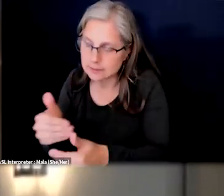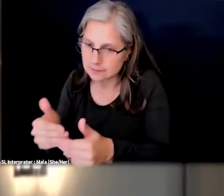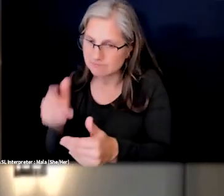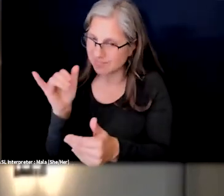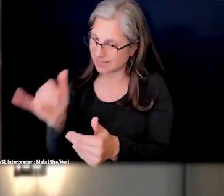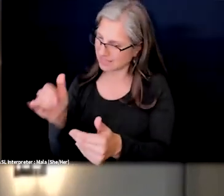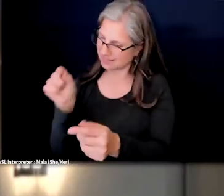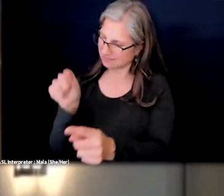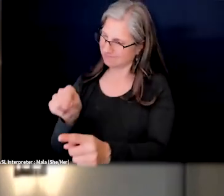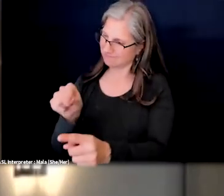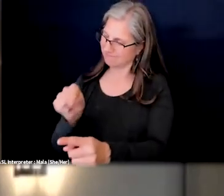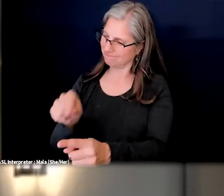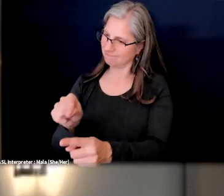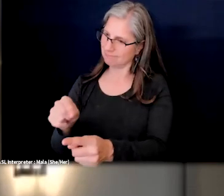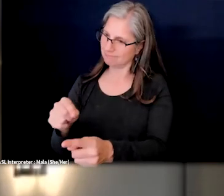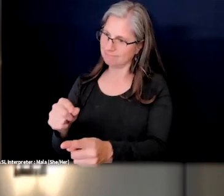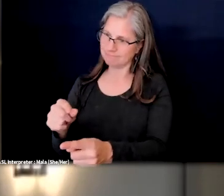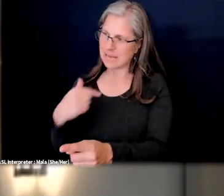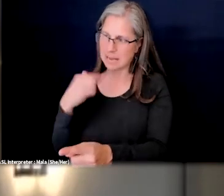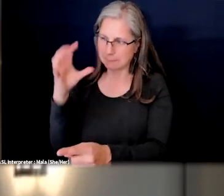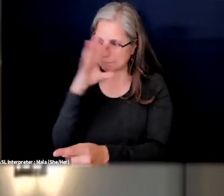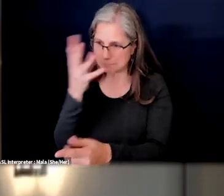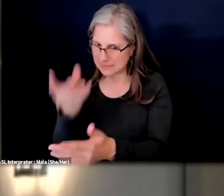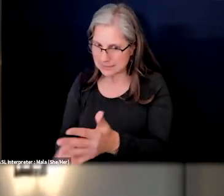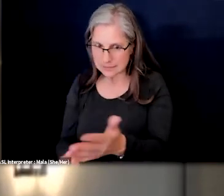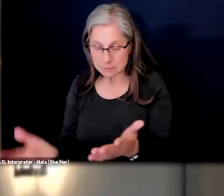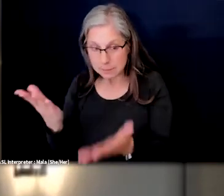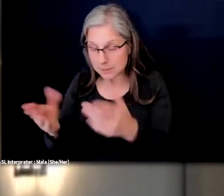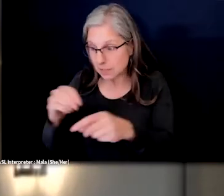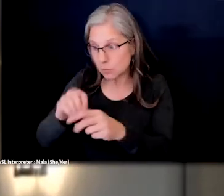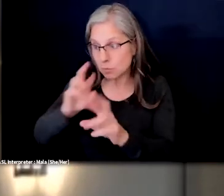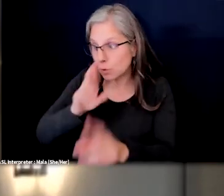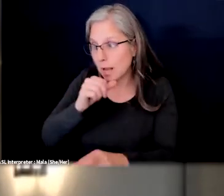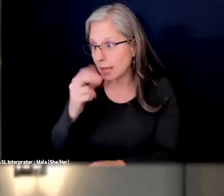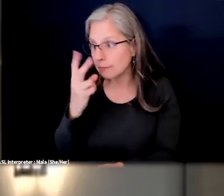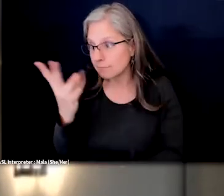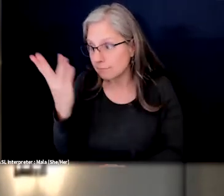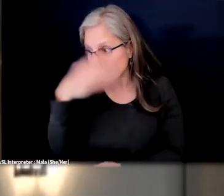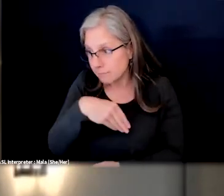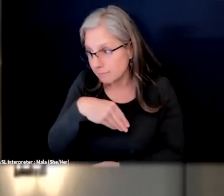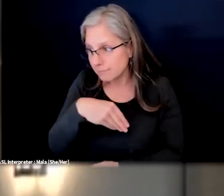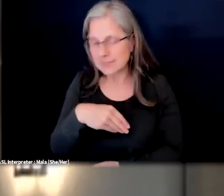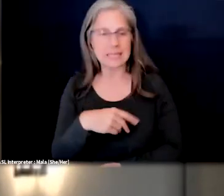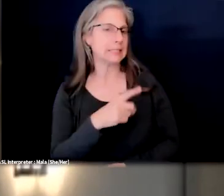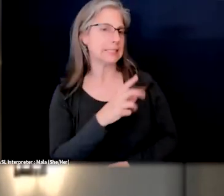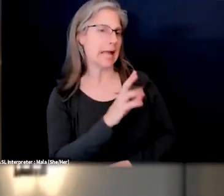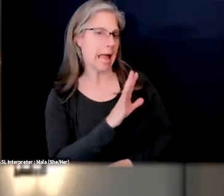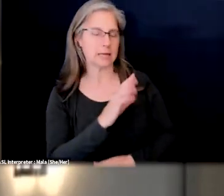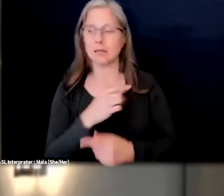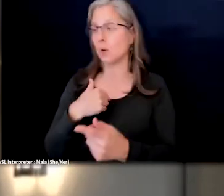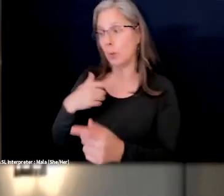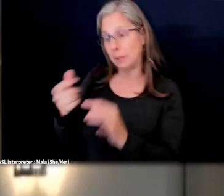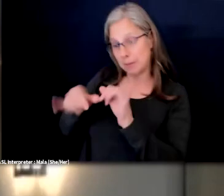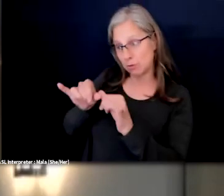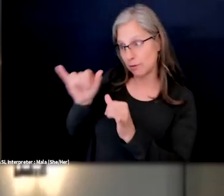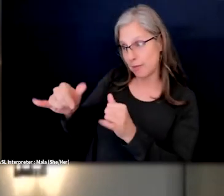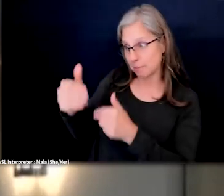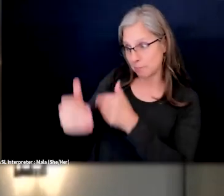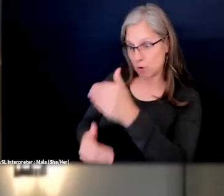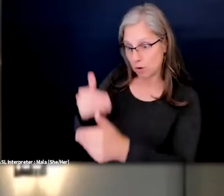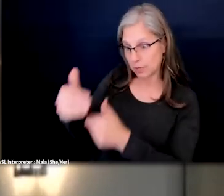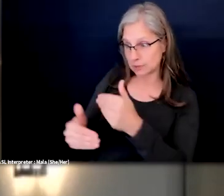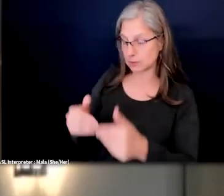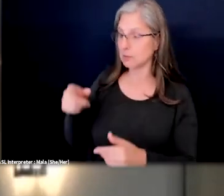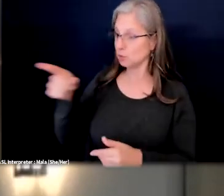that I'm personally am missing, and maybe it's in the report and I didn't see it. So it's not that we are measuring that progress, and you